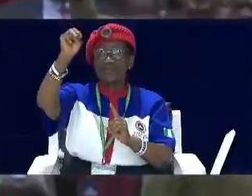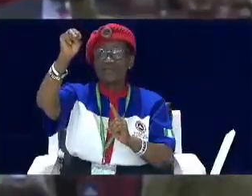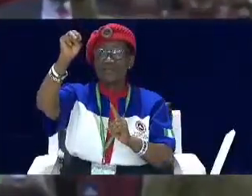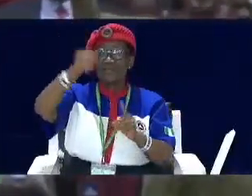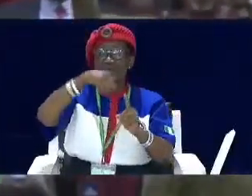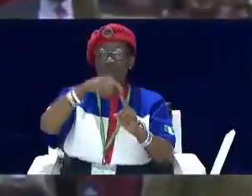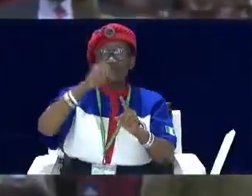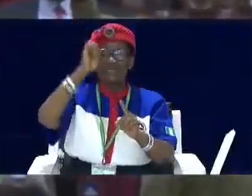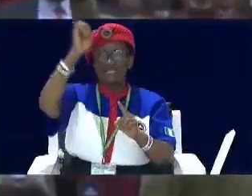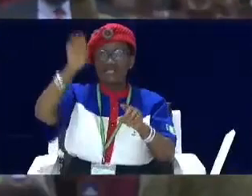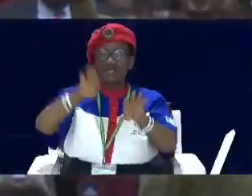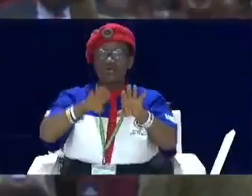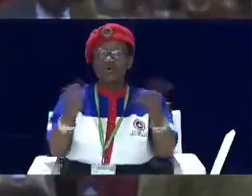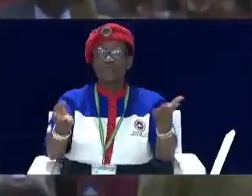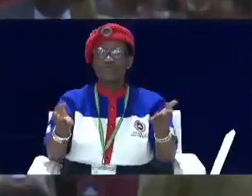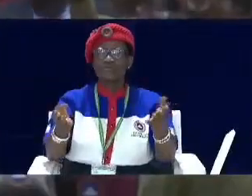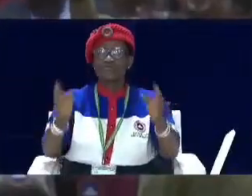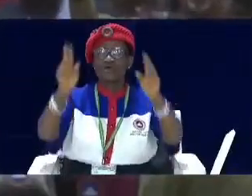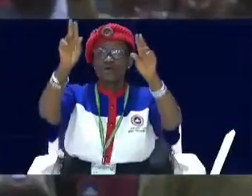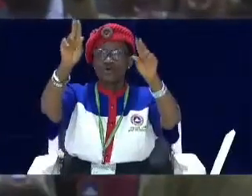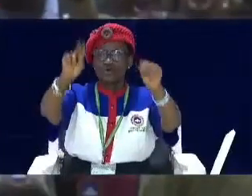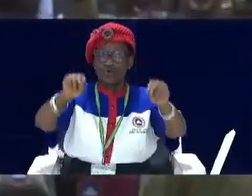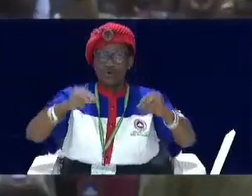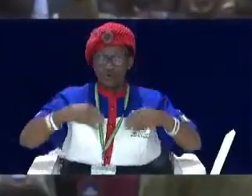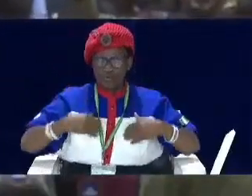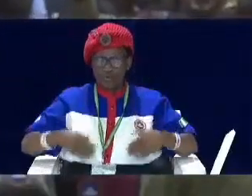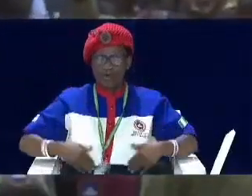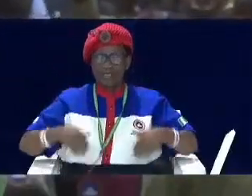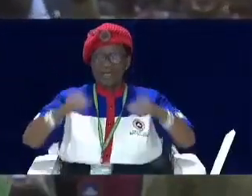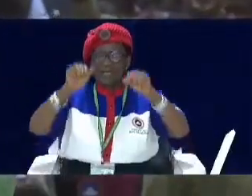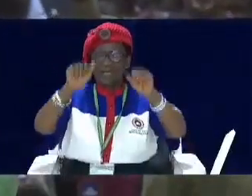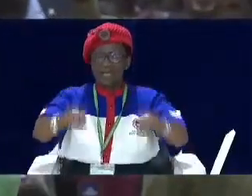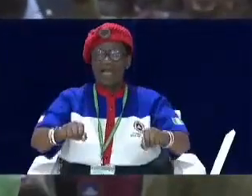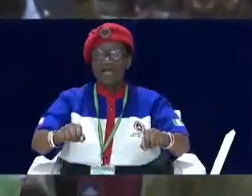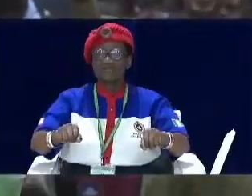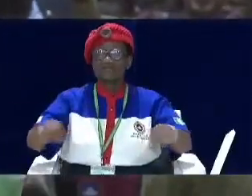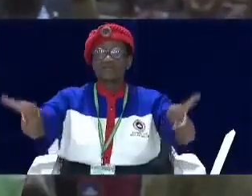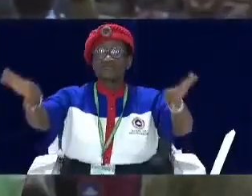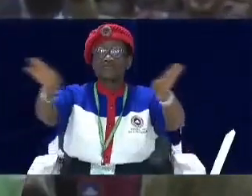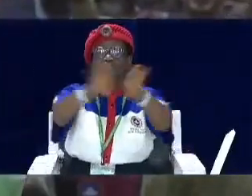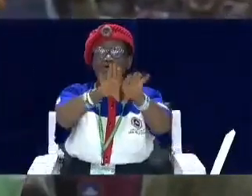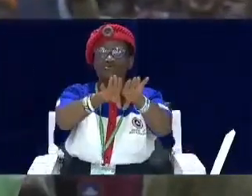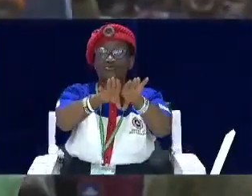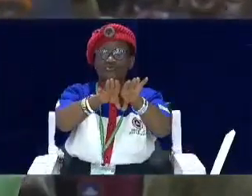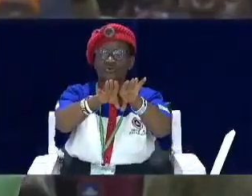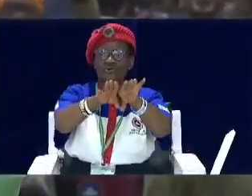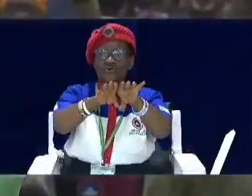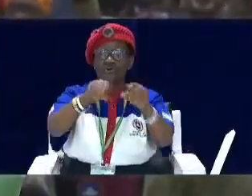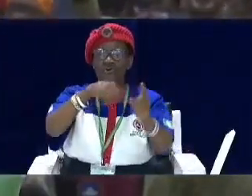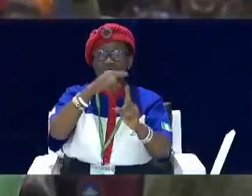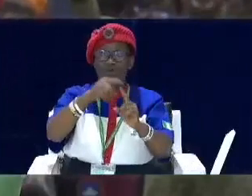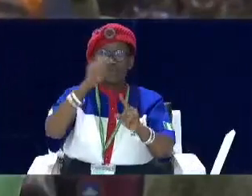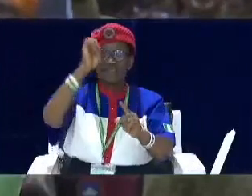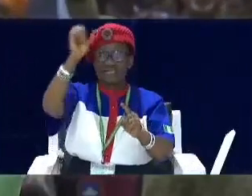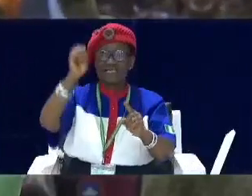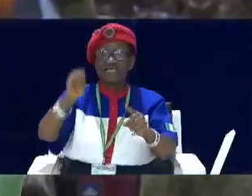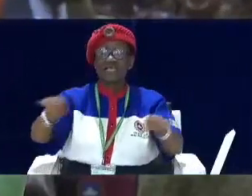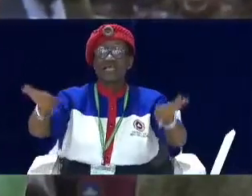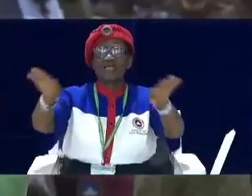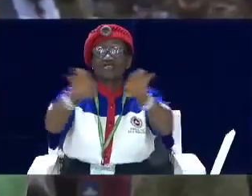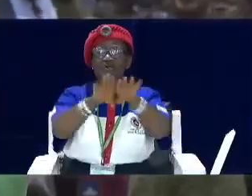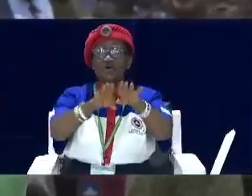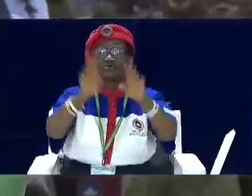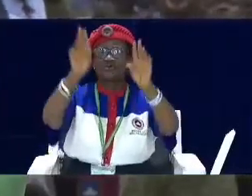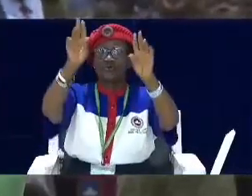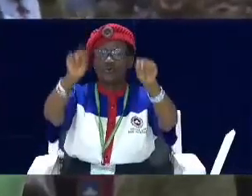When he opens, nobody can shut. Nígbà tí ó bá sílẹ̀ tí ó bá sí kò sí ẹni tó lè tí. When he shuts, no man can open.